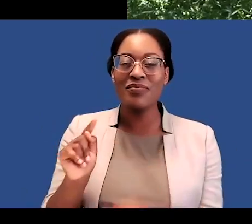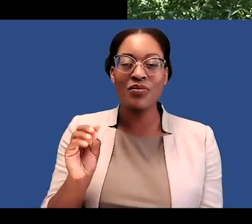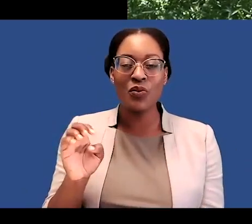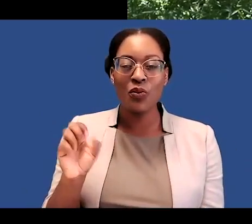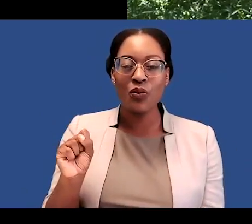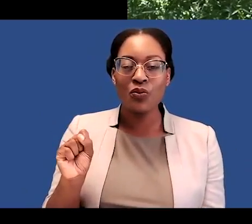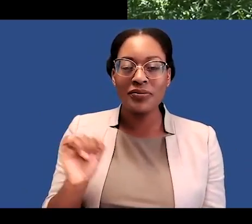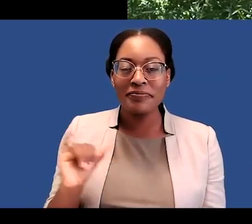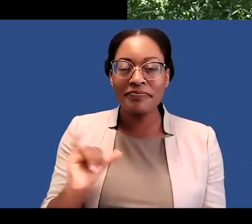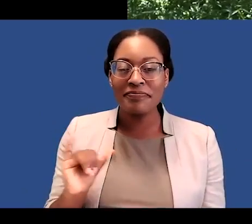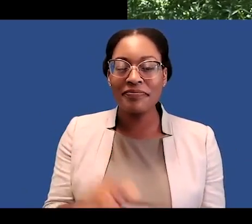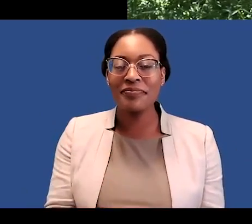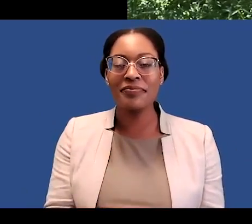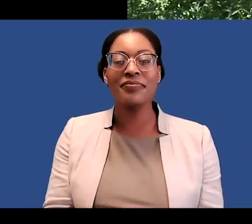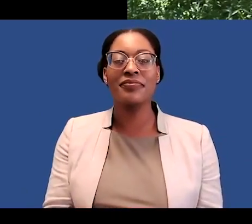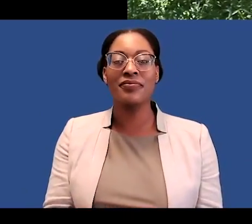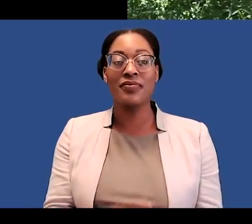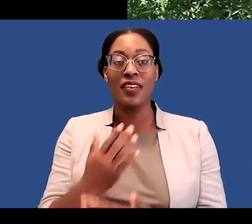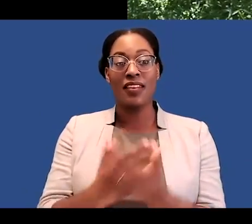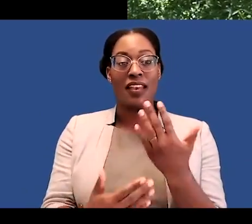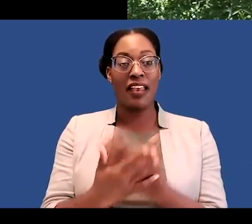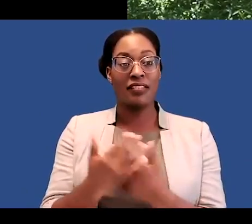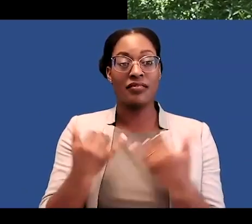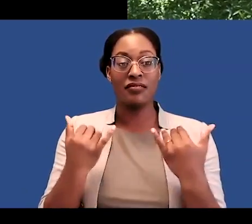rotate the hands in both directions,